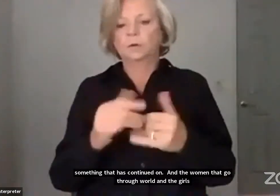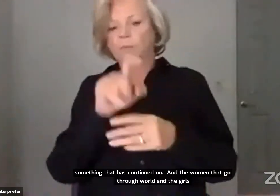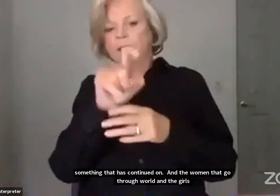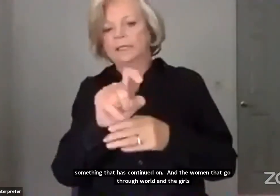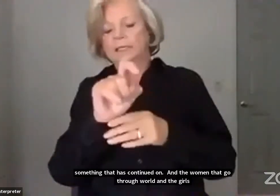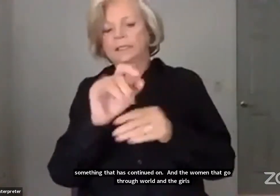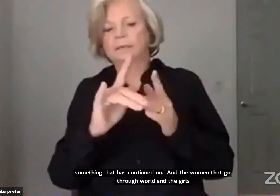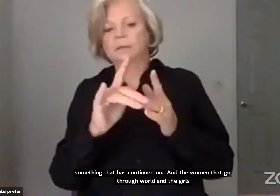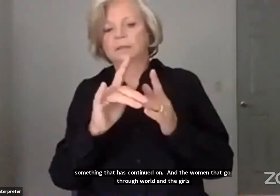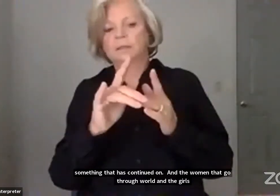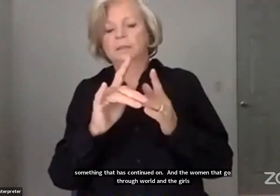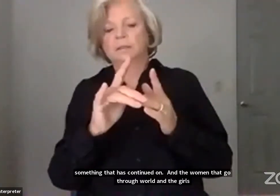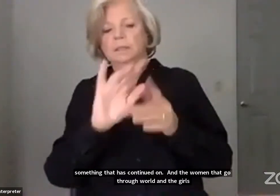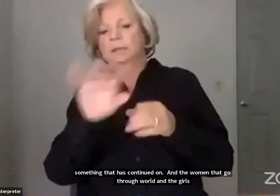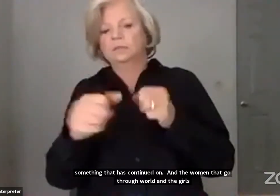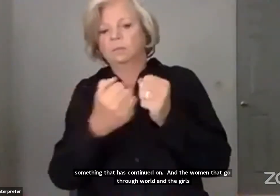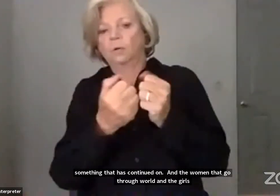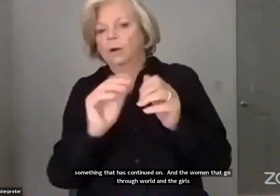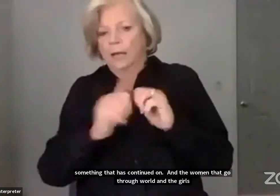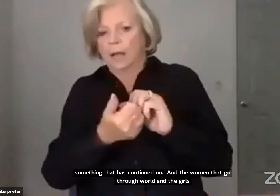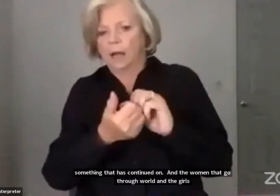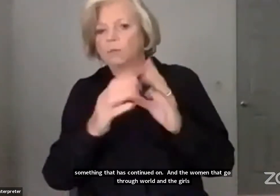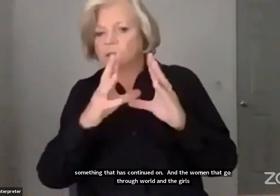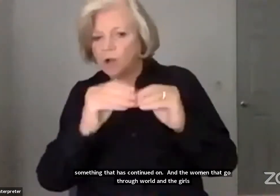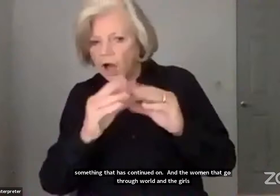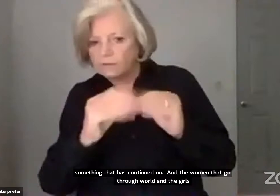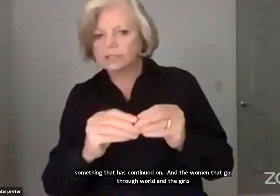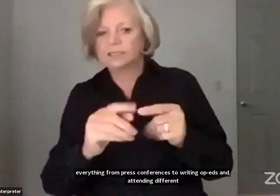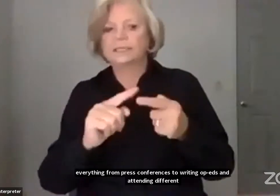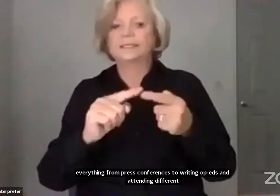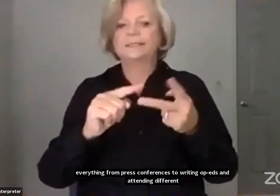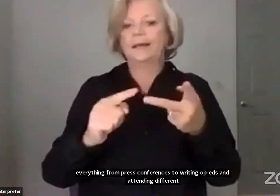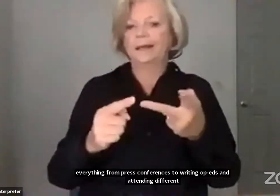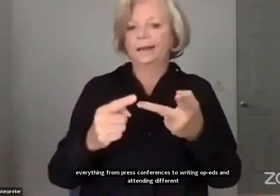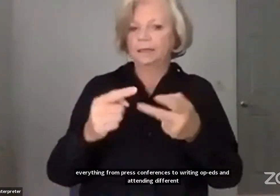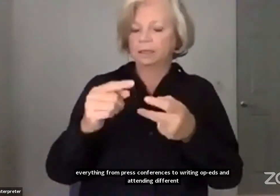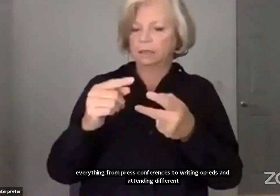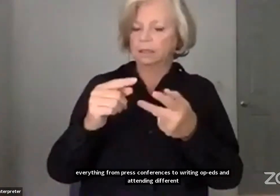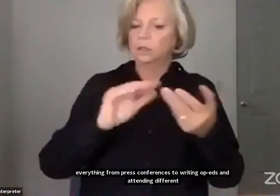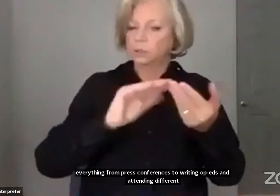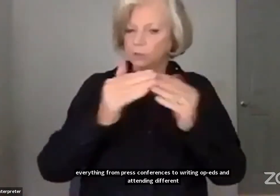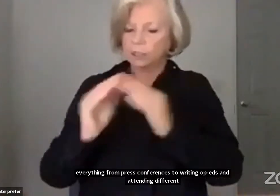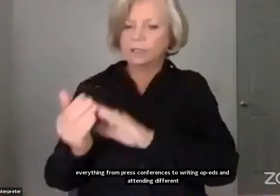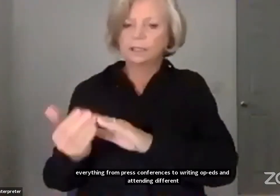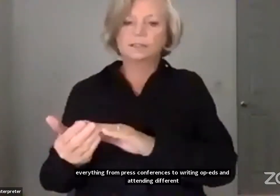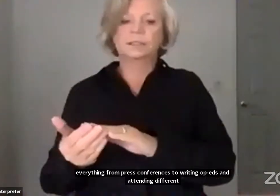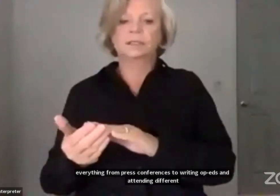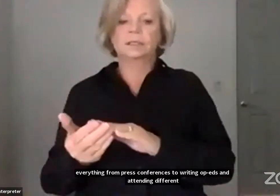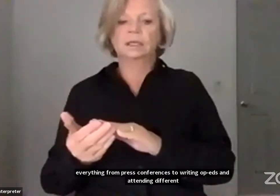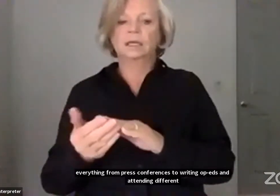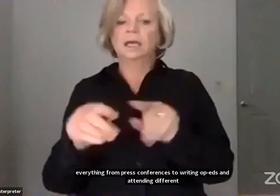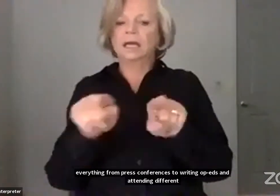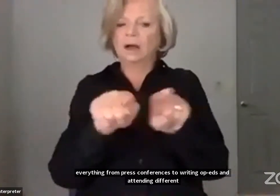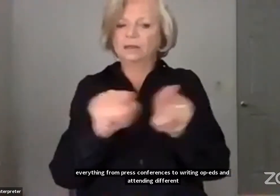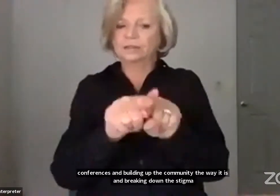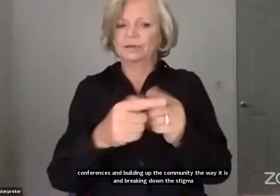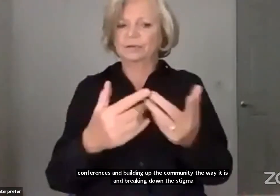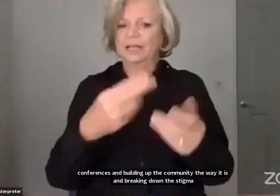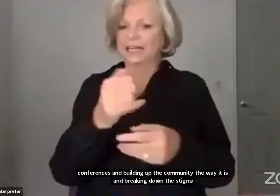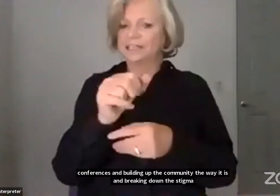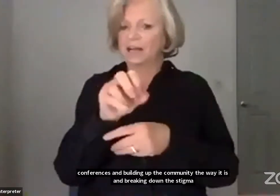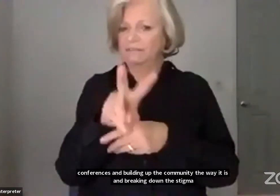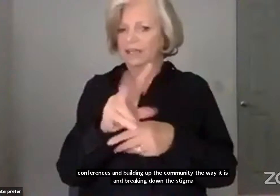to building up the community the way it is, and breaking down that stigma and the taboo that HIV, AIDS, and